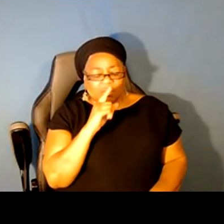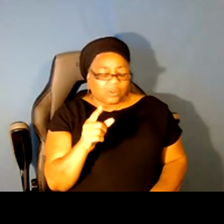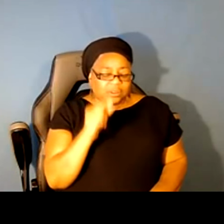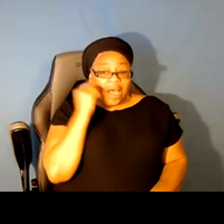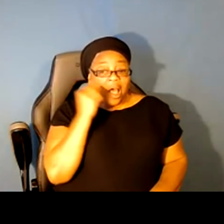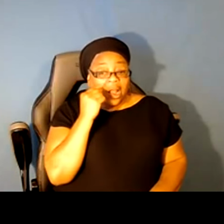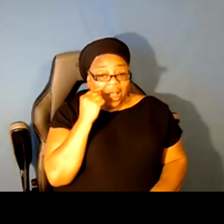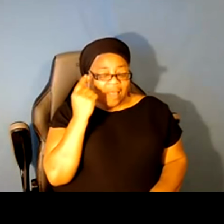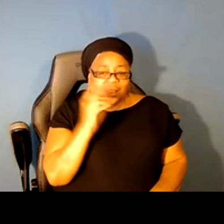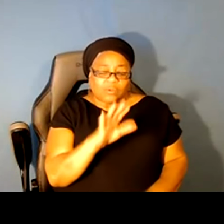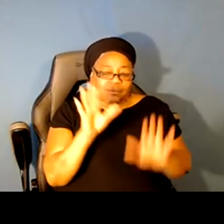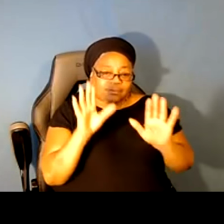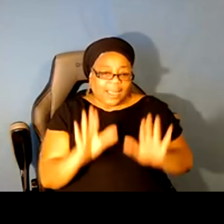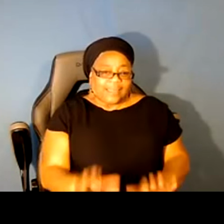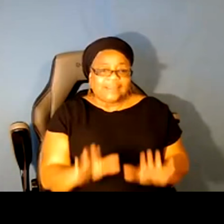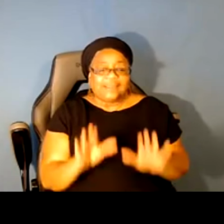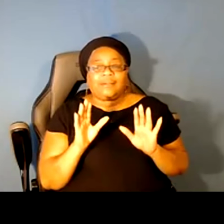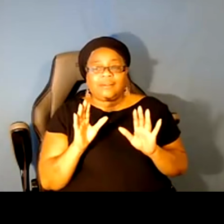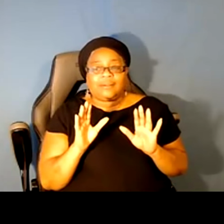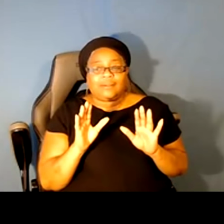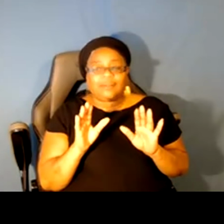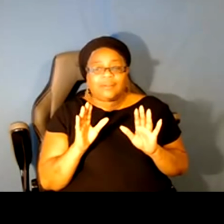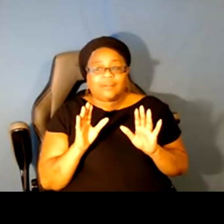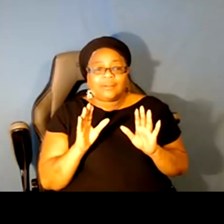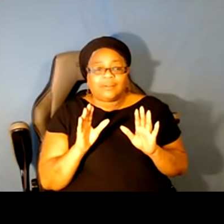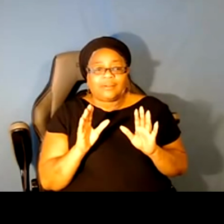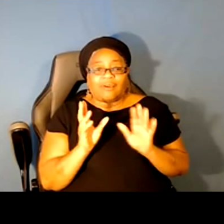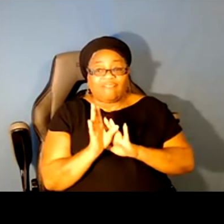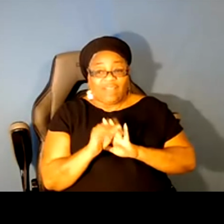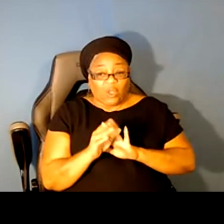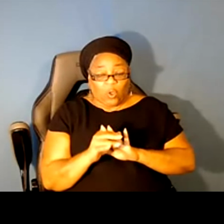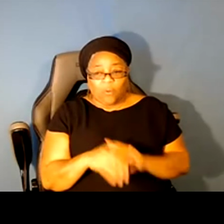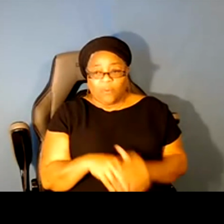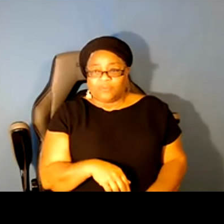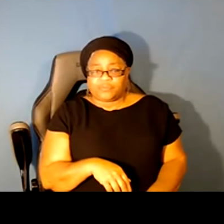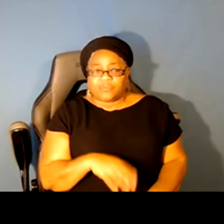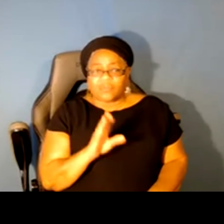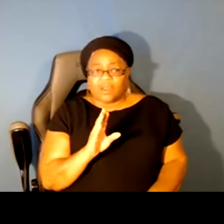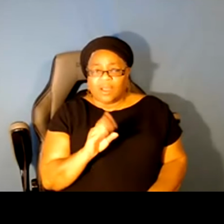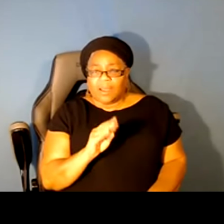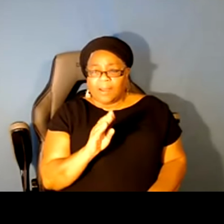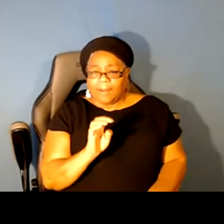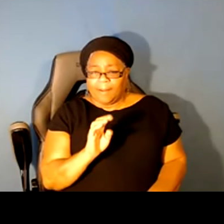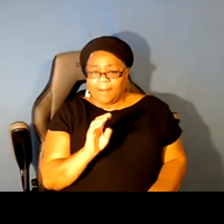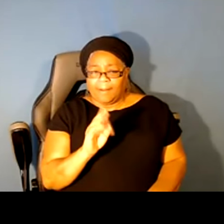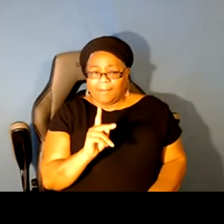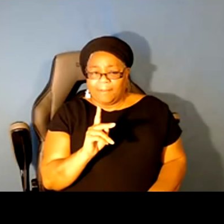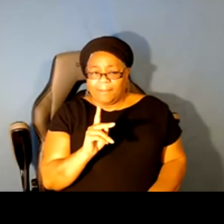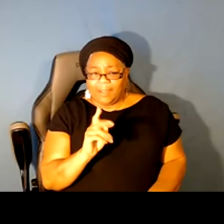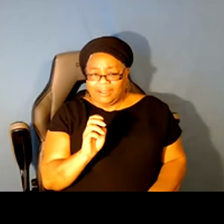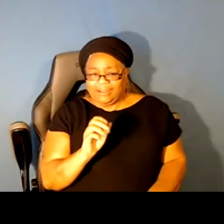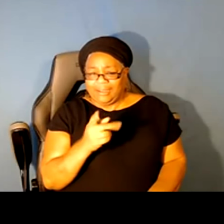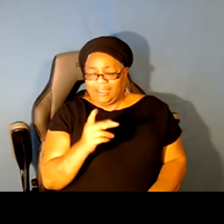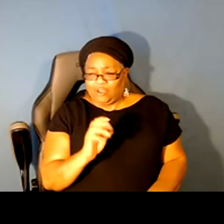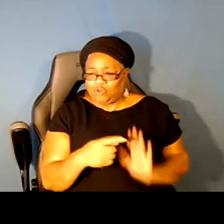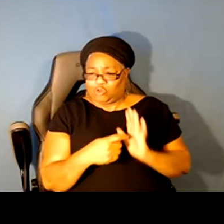Gates. I really loved the video. I think I actually saw the video. Malik showed it to me earlier. It's my second time seeing it, and I got to even see some